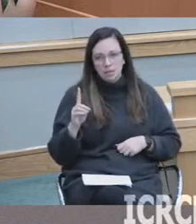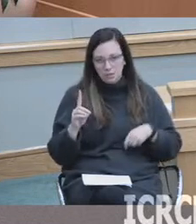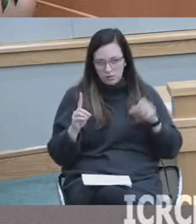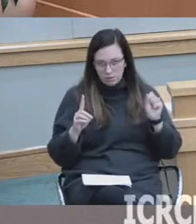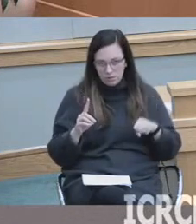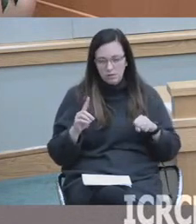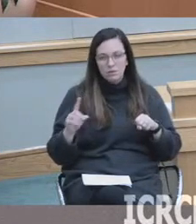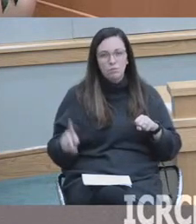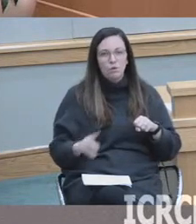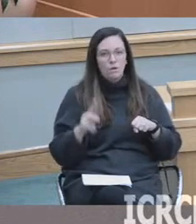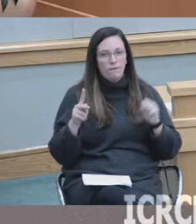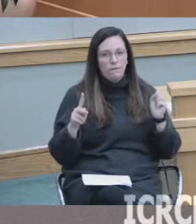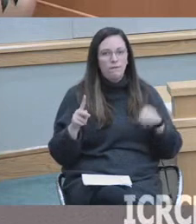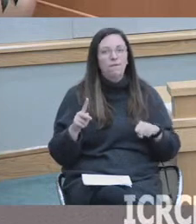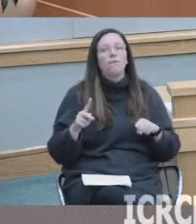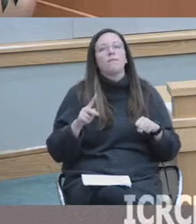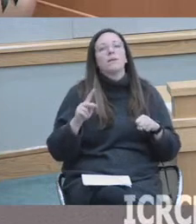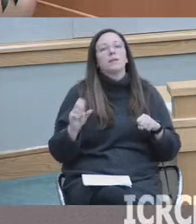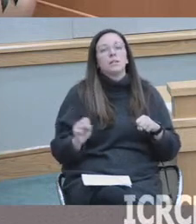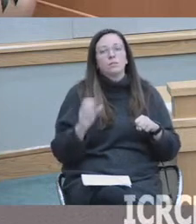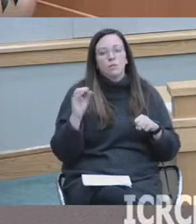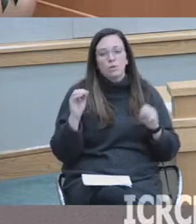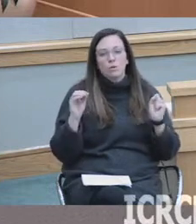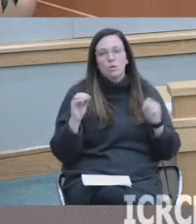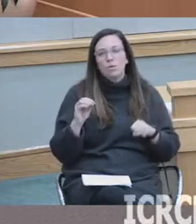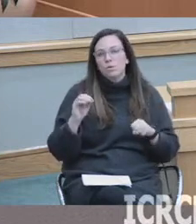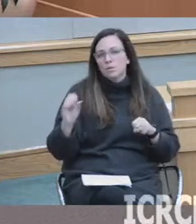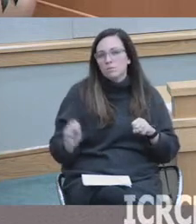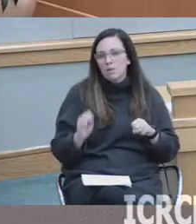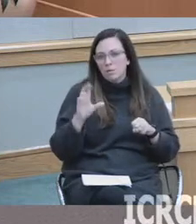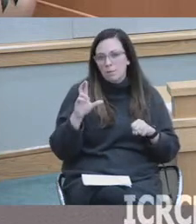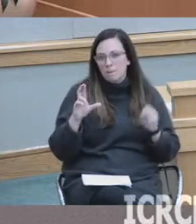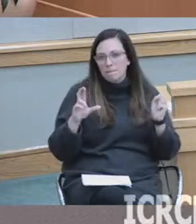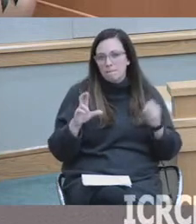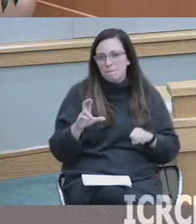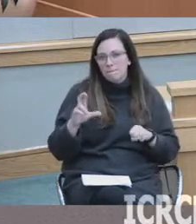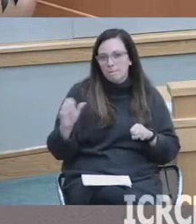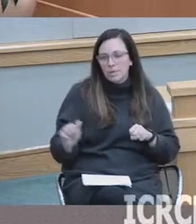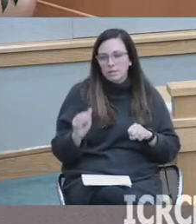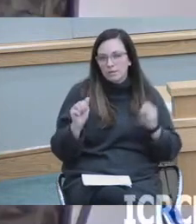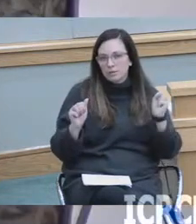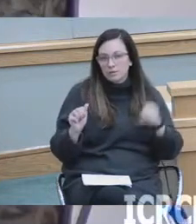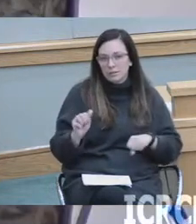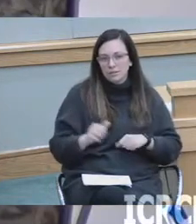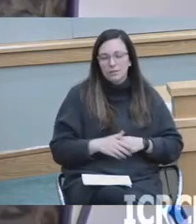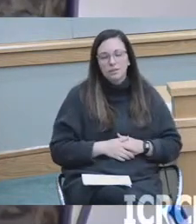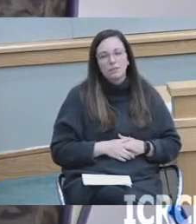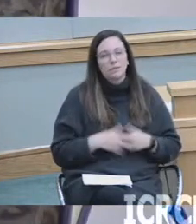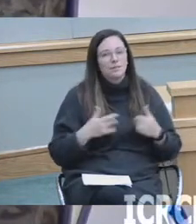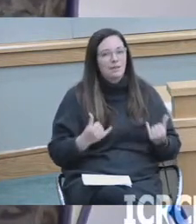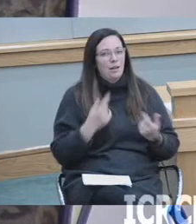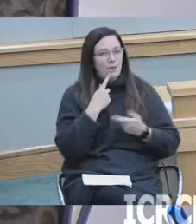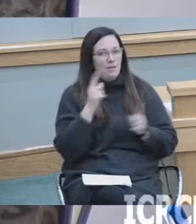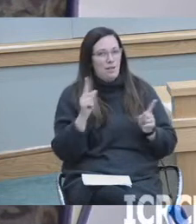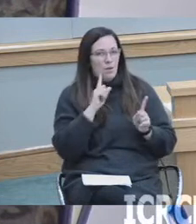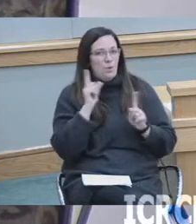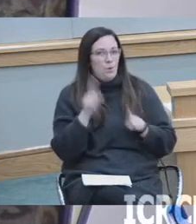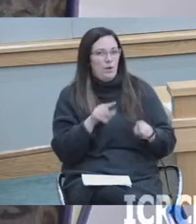Yes. Mr. Putoff. Yes. Mr. Sextro. Ms. Yes. Smiley Robertson. Yes. Mr. Albrecht. Yes. I now declare